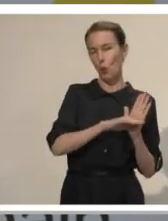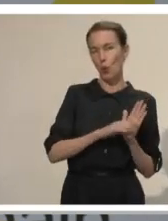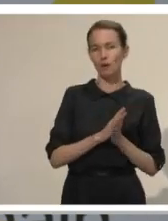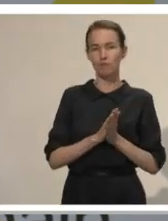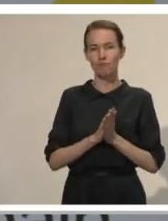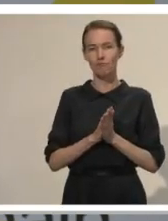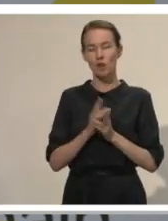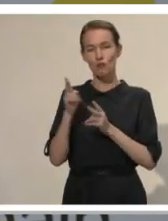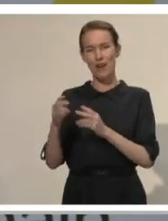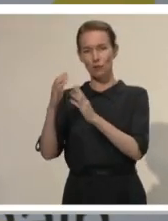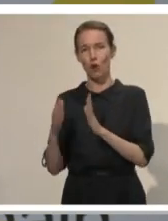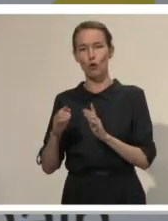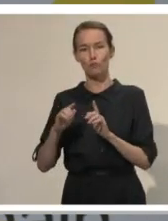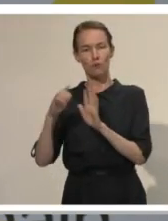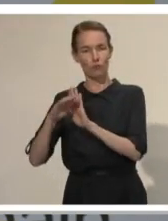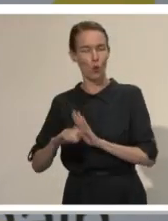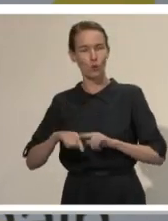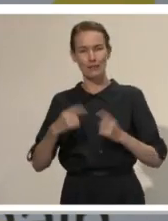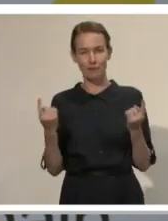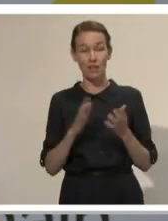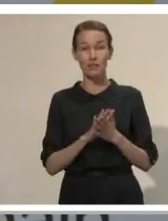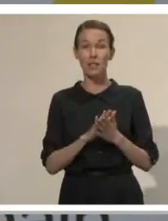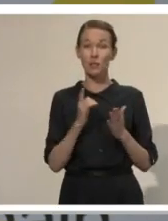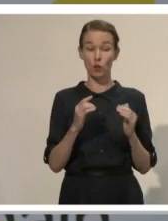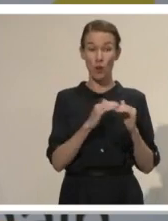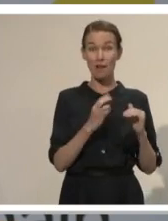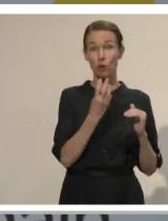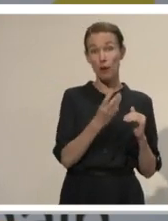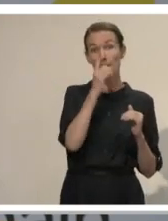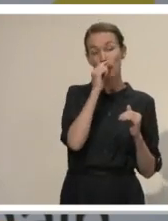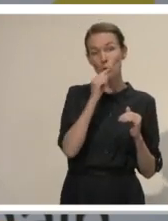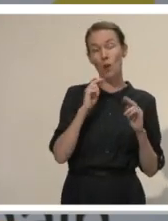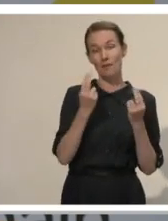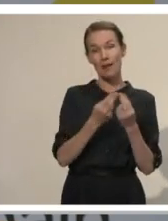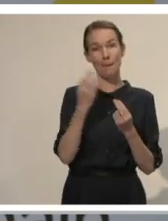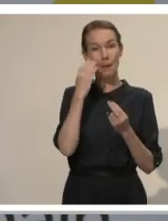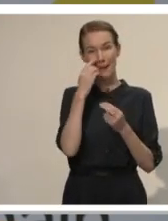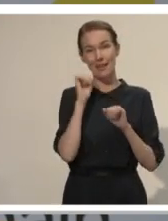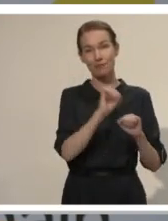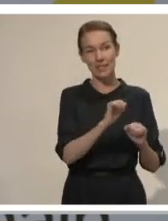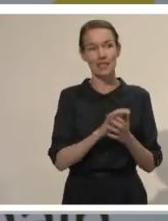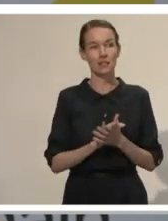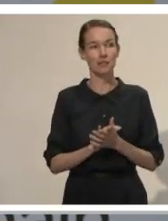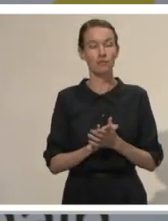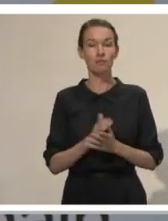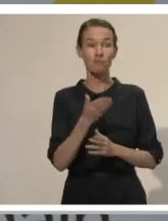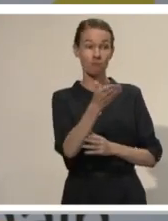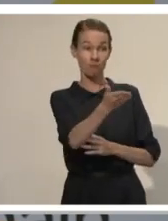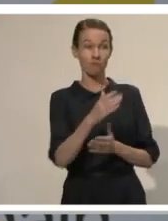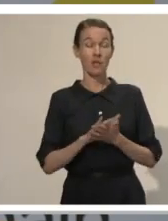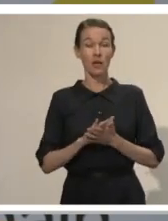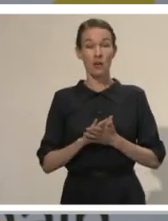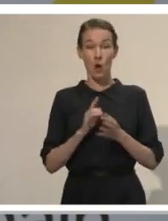3 for individual family members to visit. On that Burwood group, are you able to give us an update of how many remain